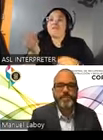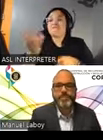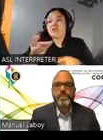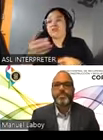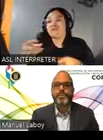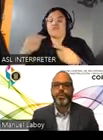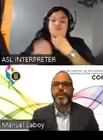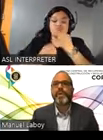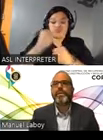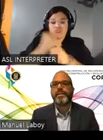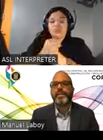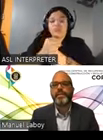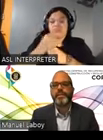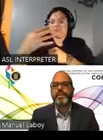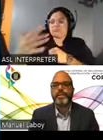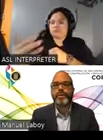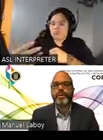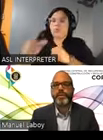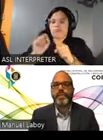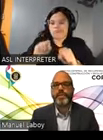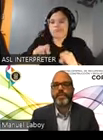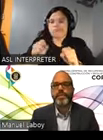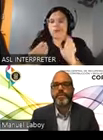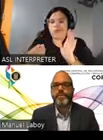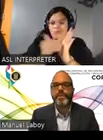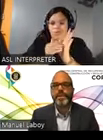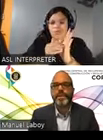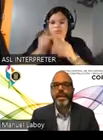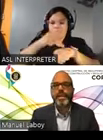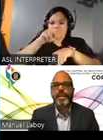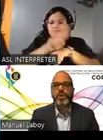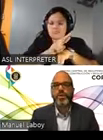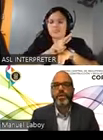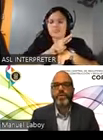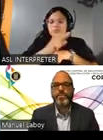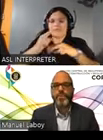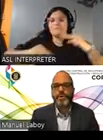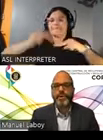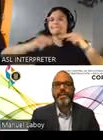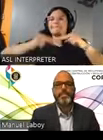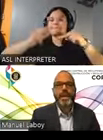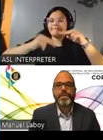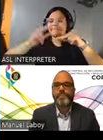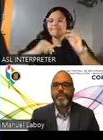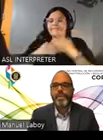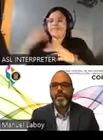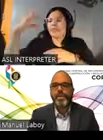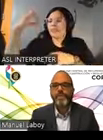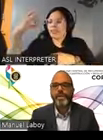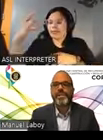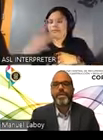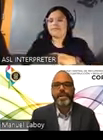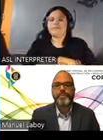parallel, pursuing the different projects and initiatives that are going to put Puerto Rico in the path